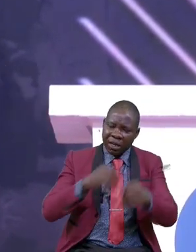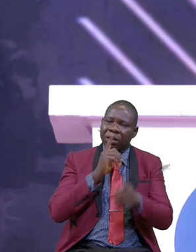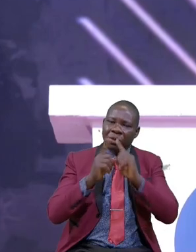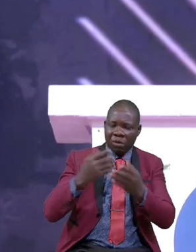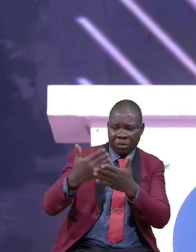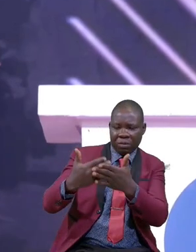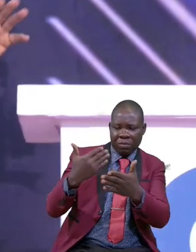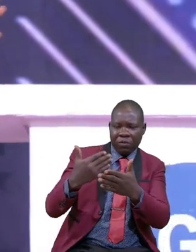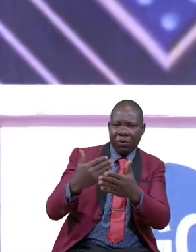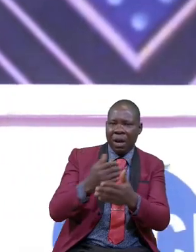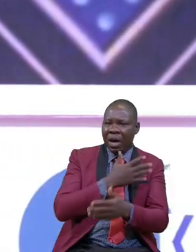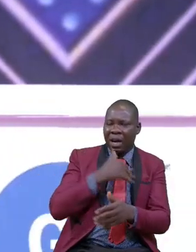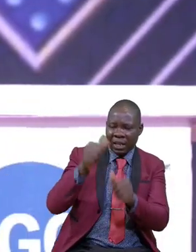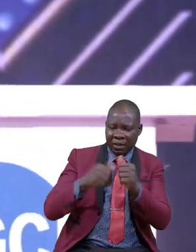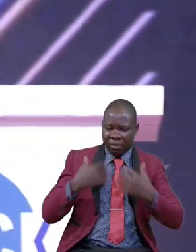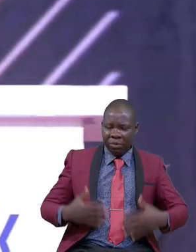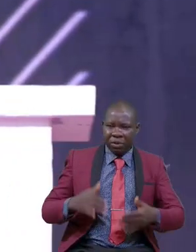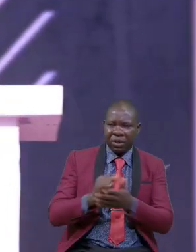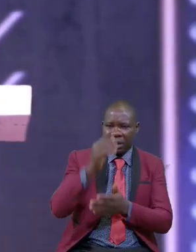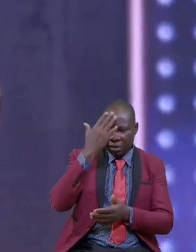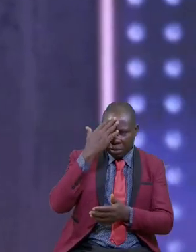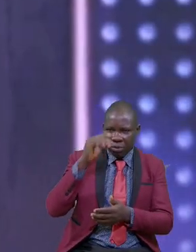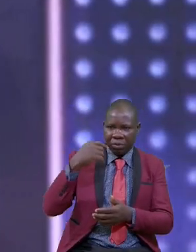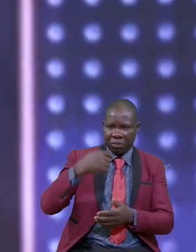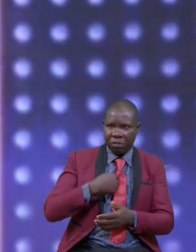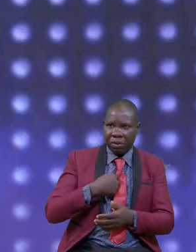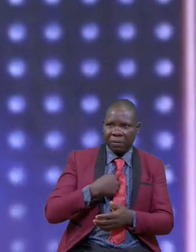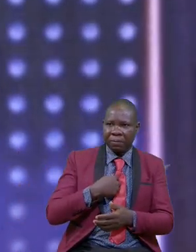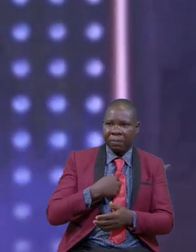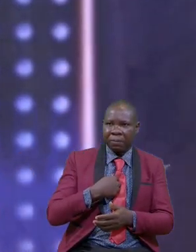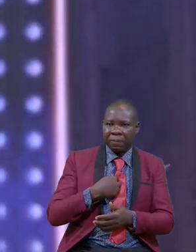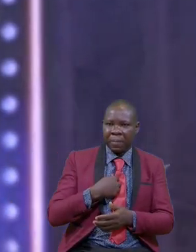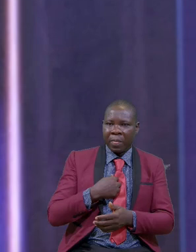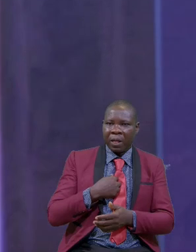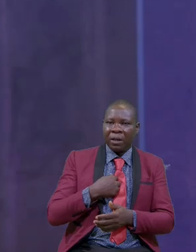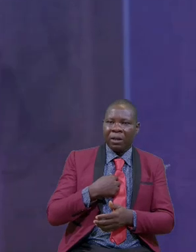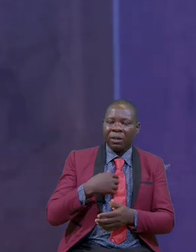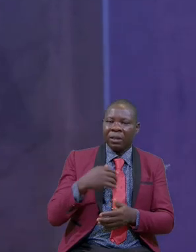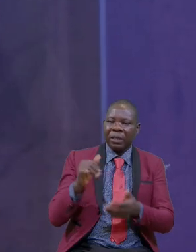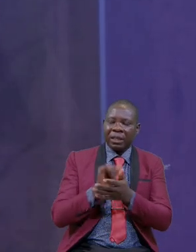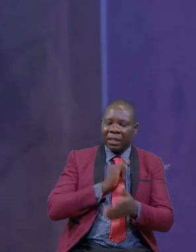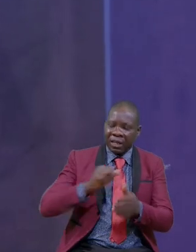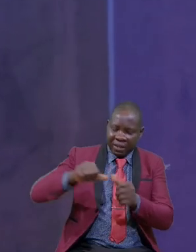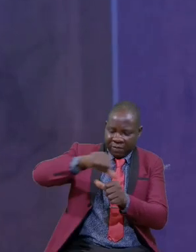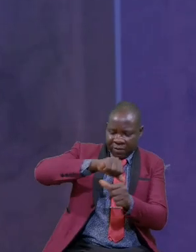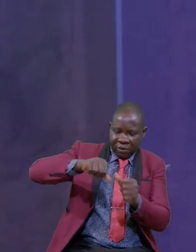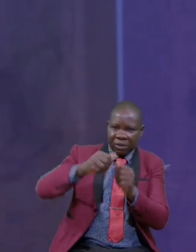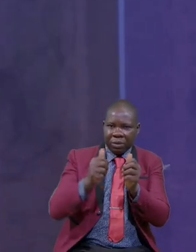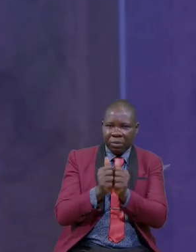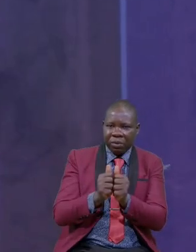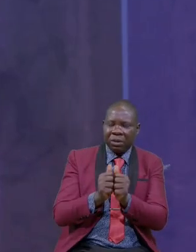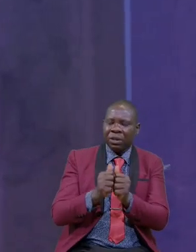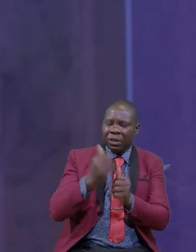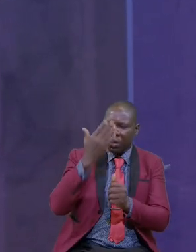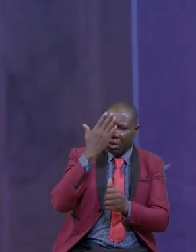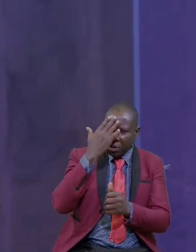me among the Christians that I fellowshiped with, je they knew I could not utter